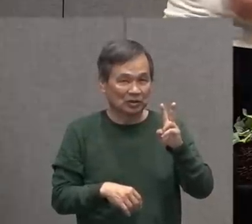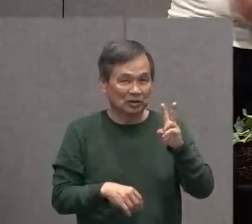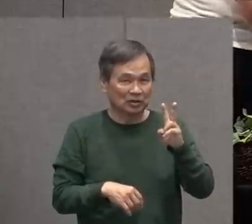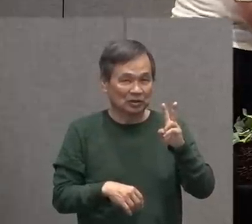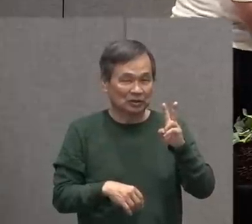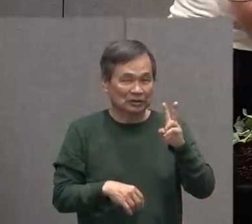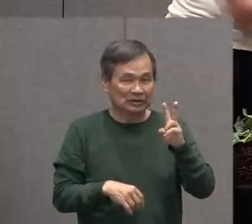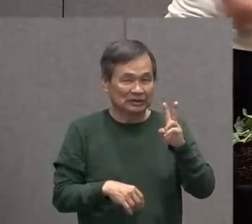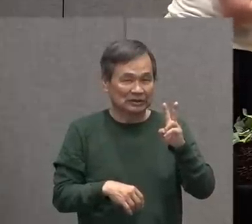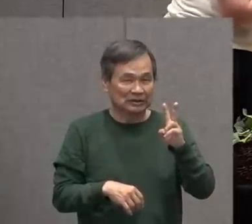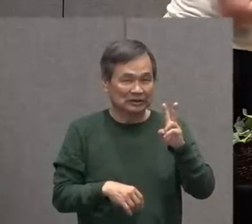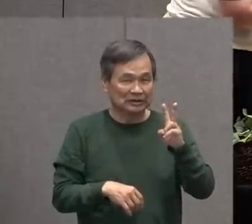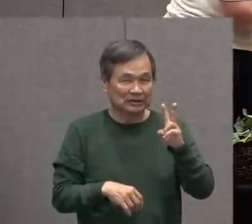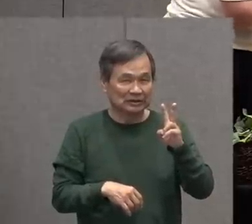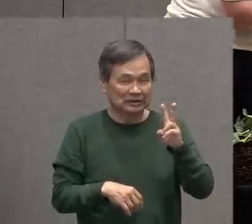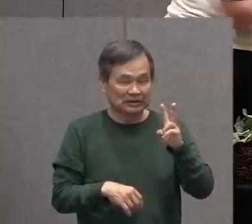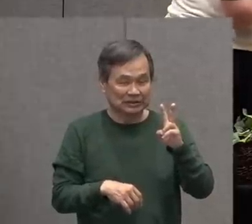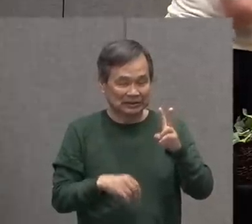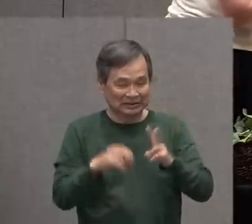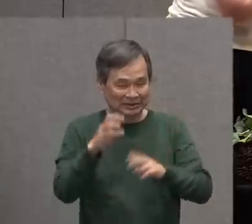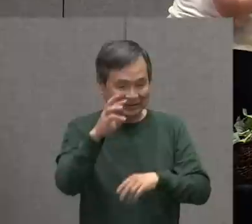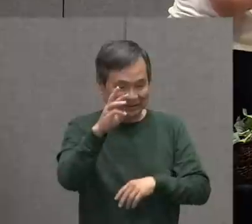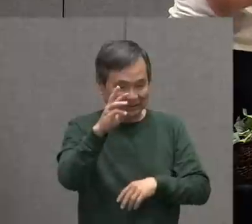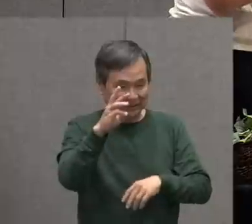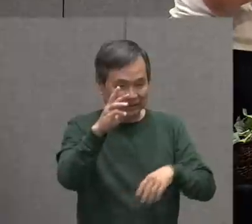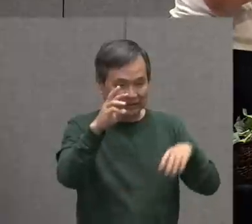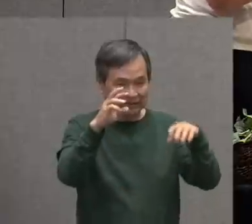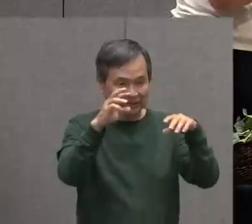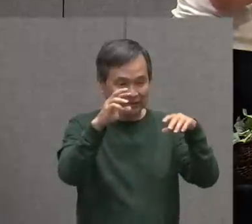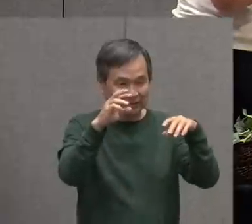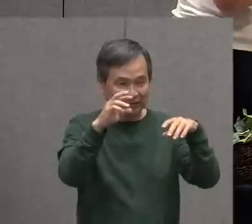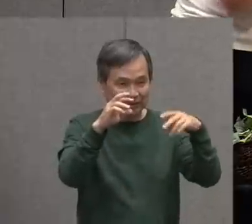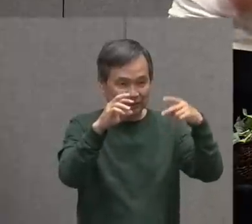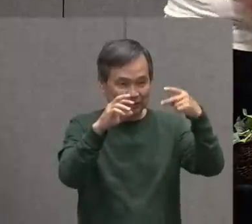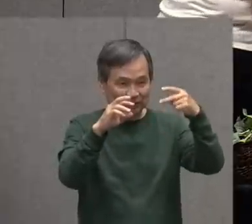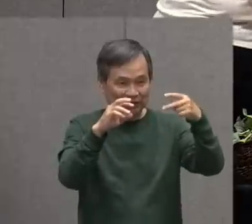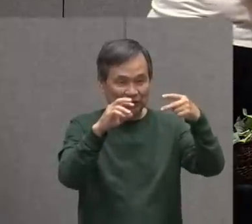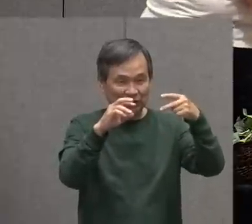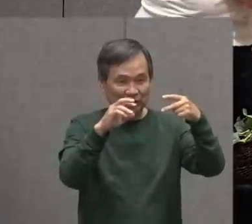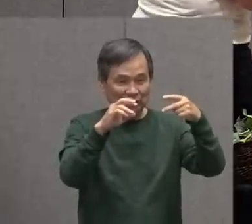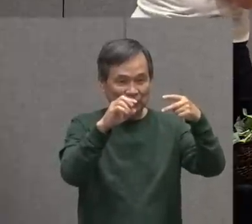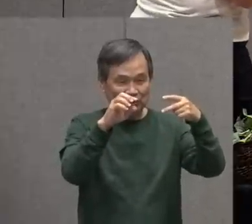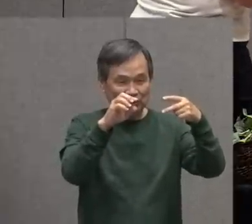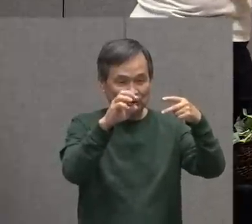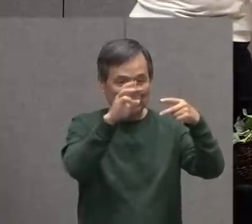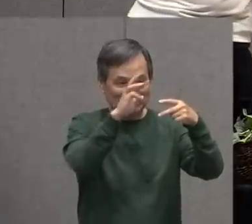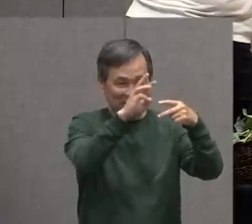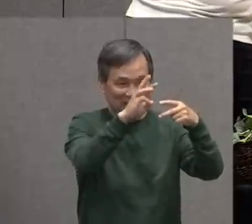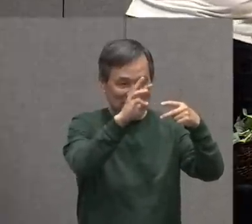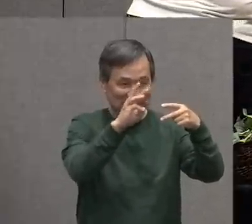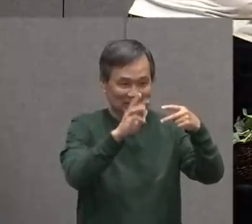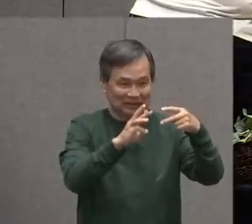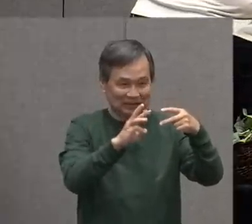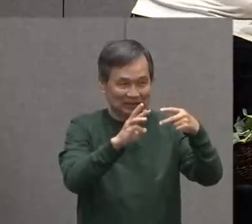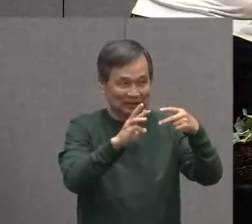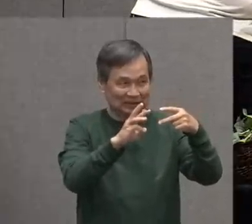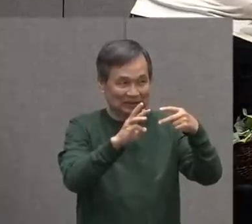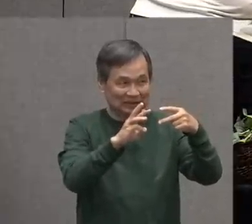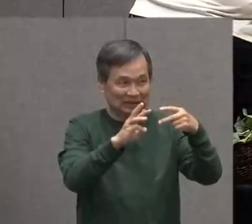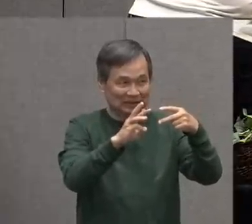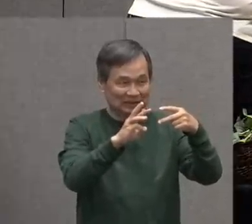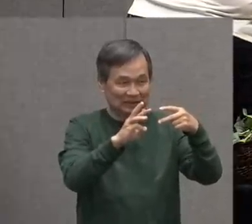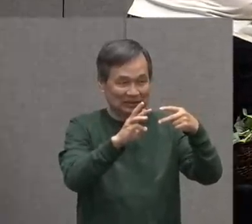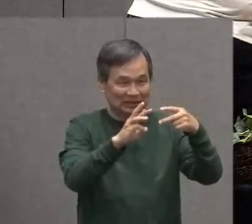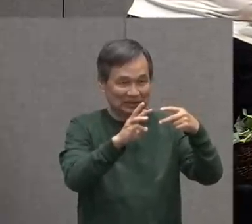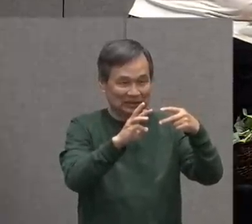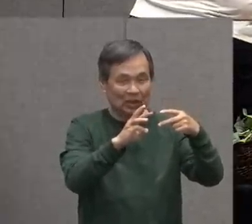have 6 rows of 2 in each row, I would have 12. So I'm going to go ahead and